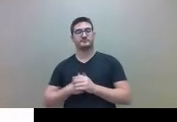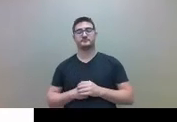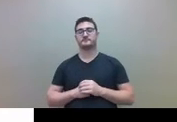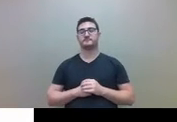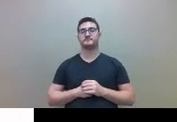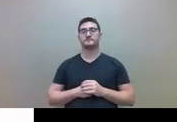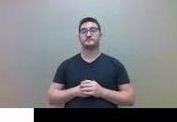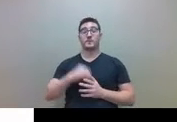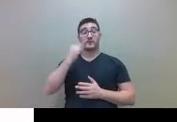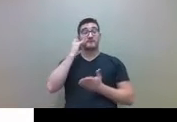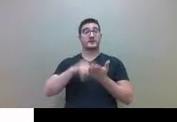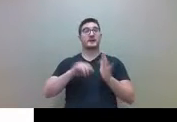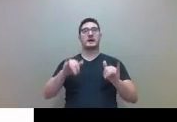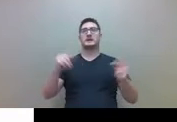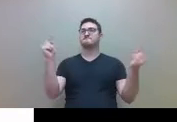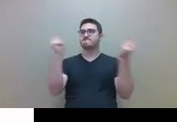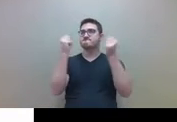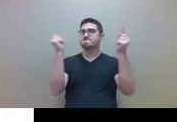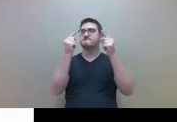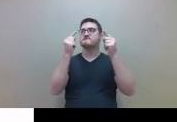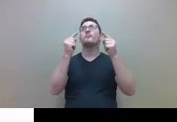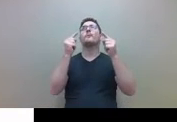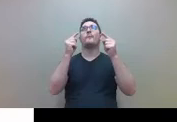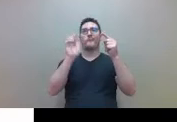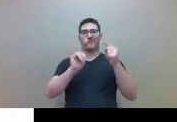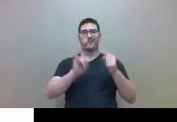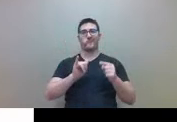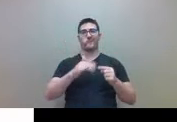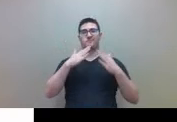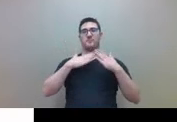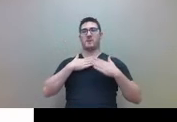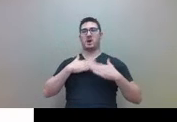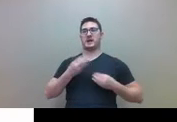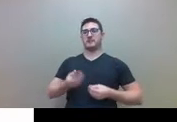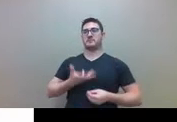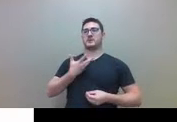something. How am I going to correct this? Okay.